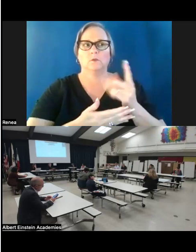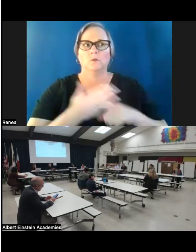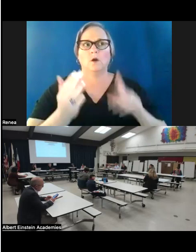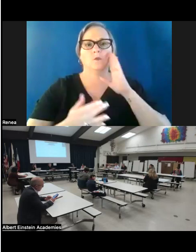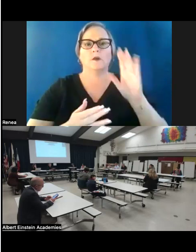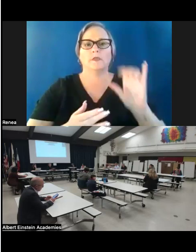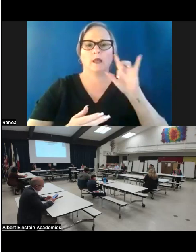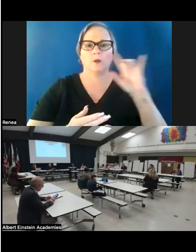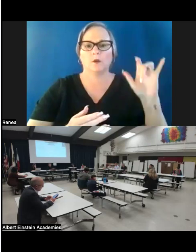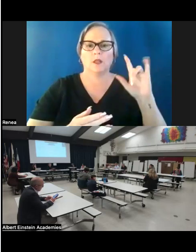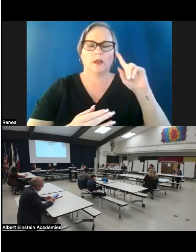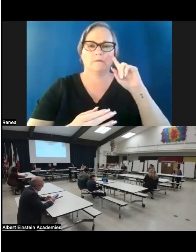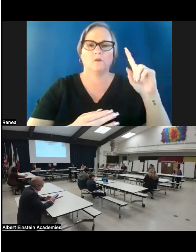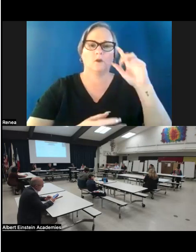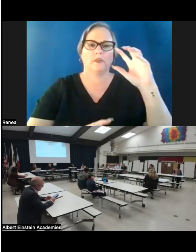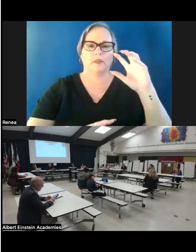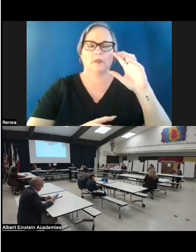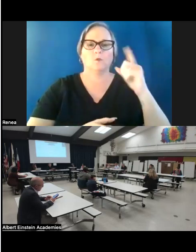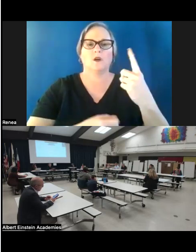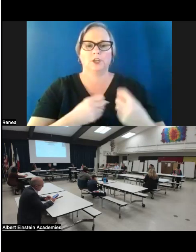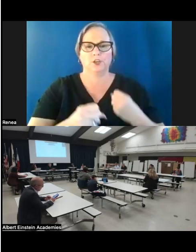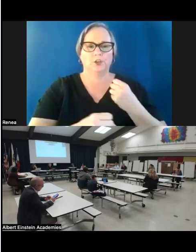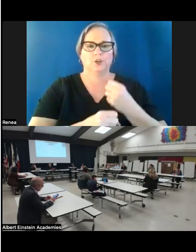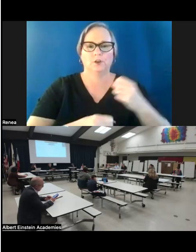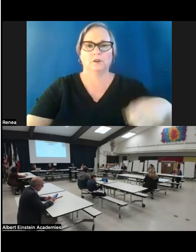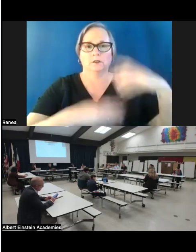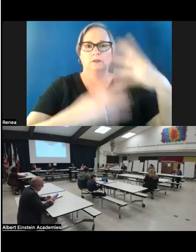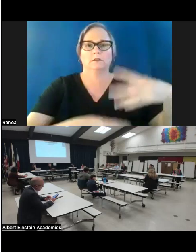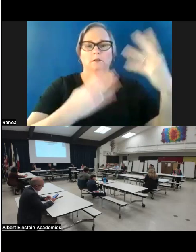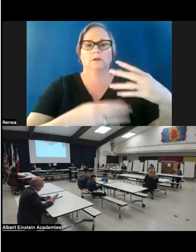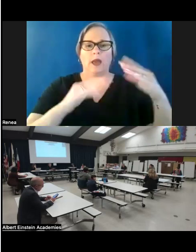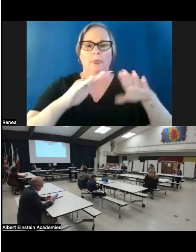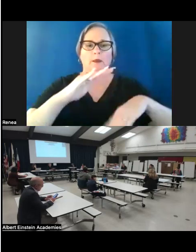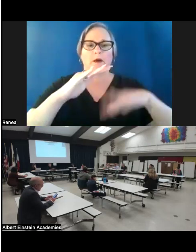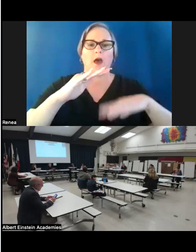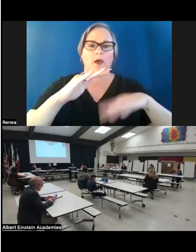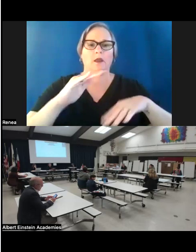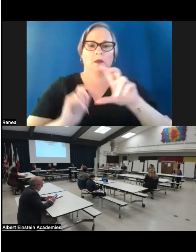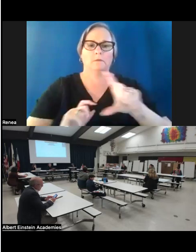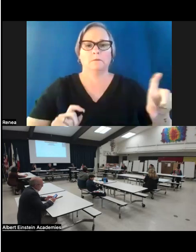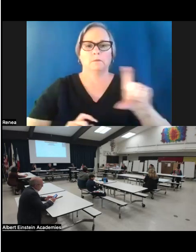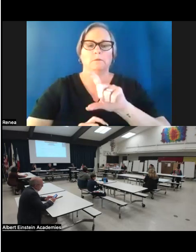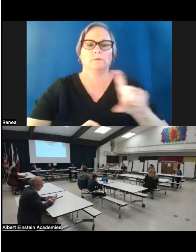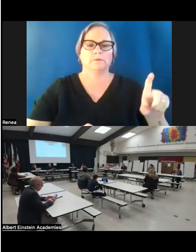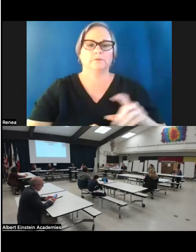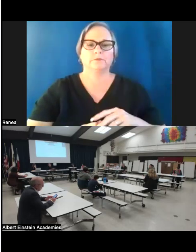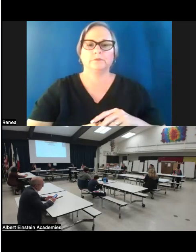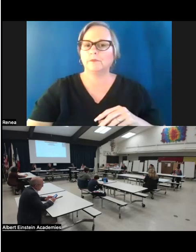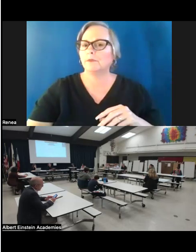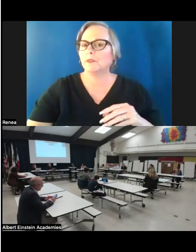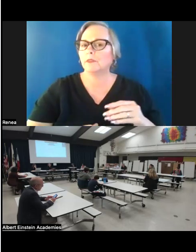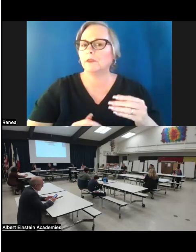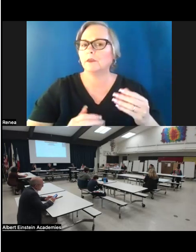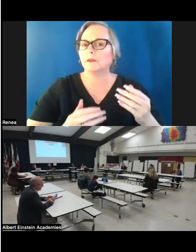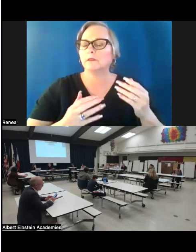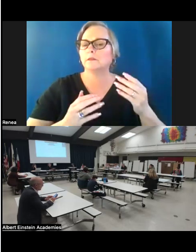down, and at the bottom of this are kind of what the county gives as